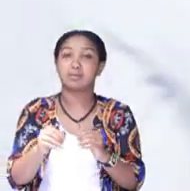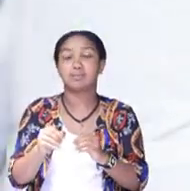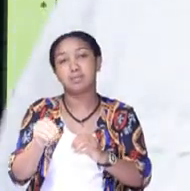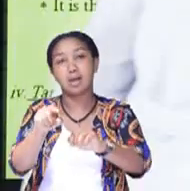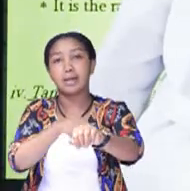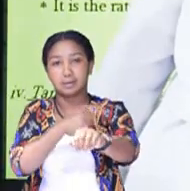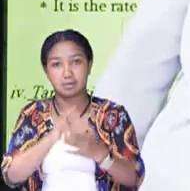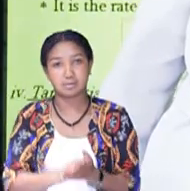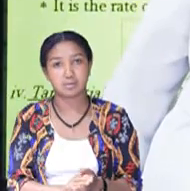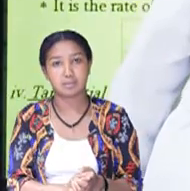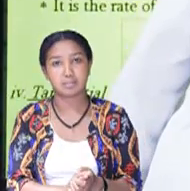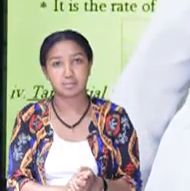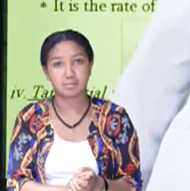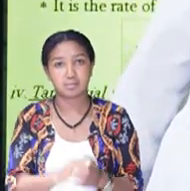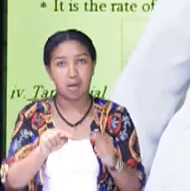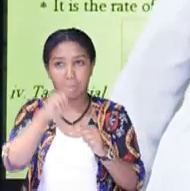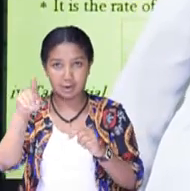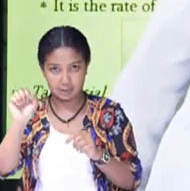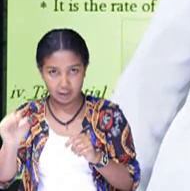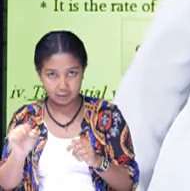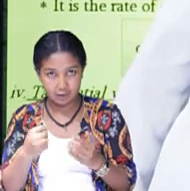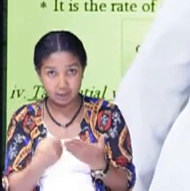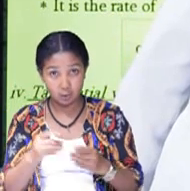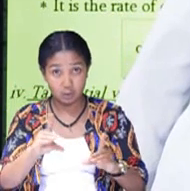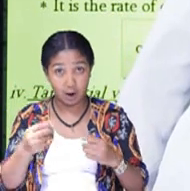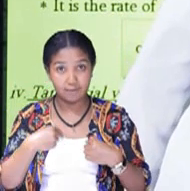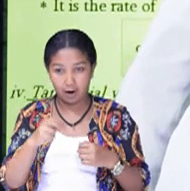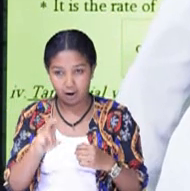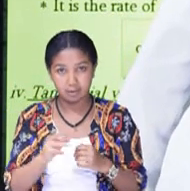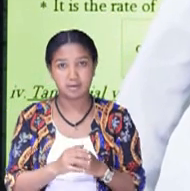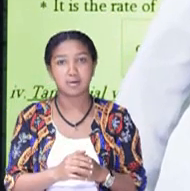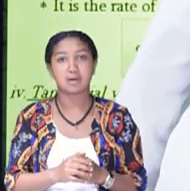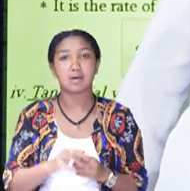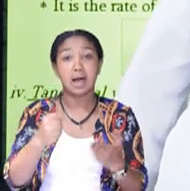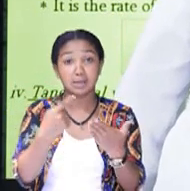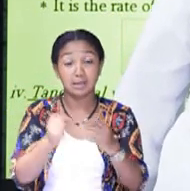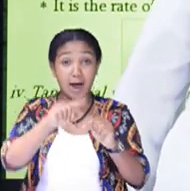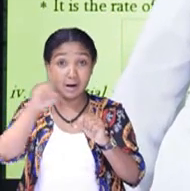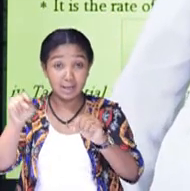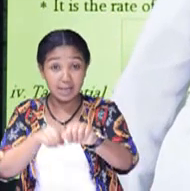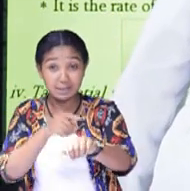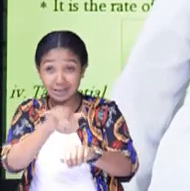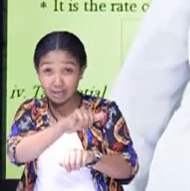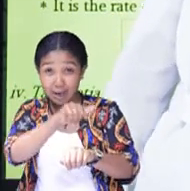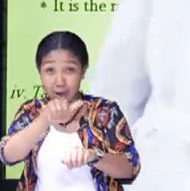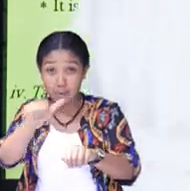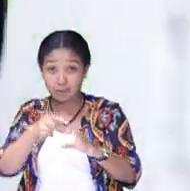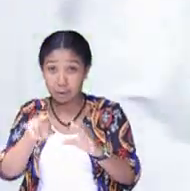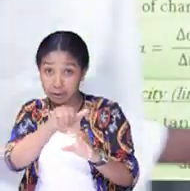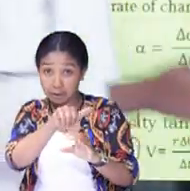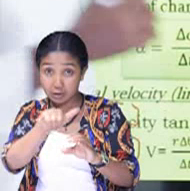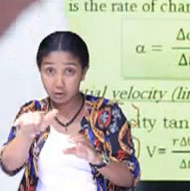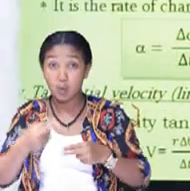have stated that we have an arc length S, and here we do have radius r. As this arc length is the same as that of the